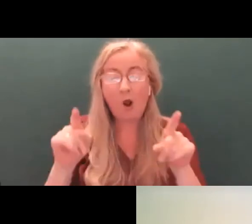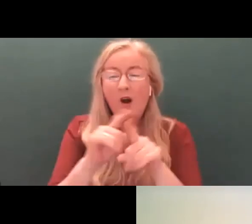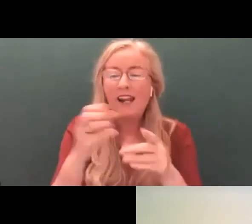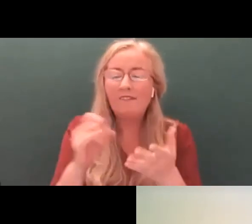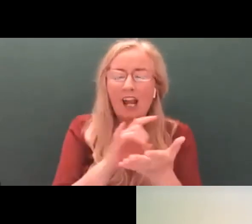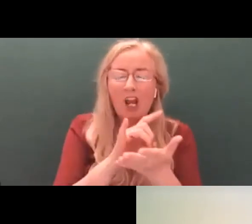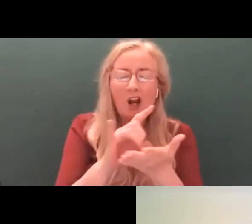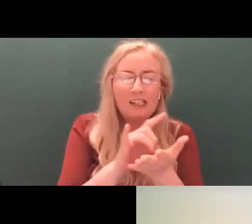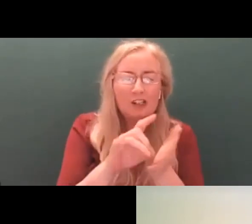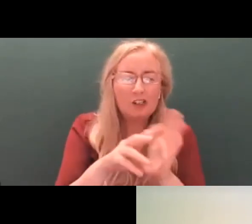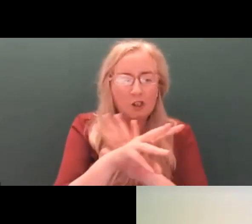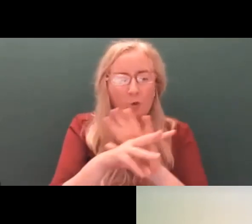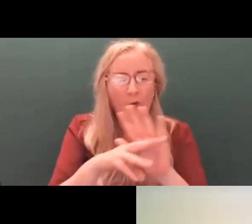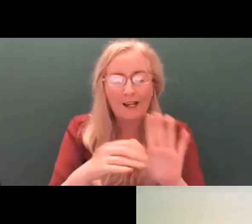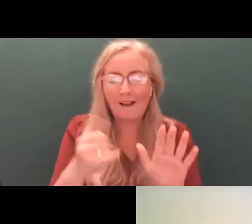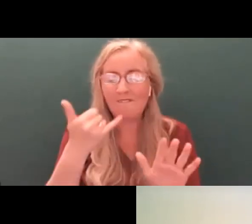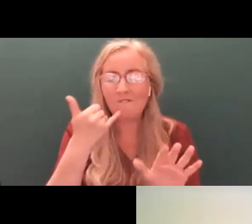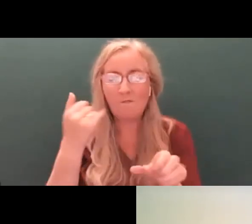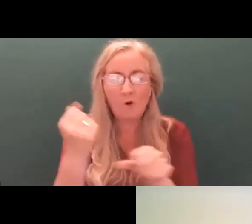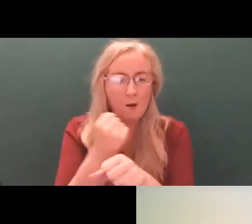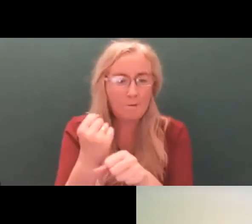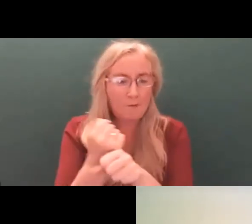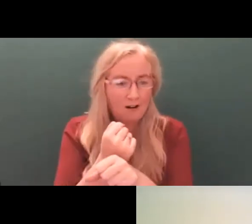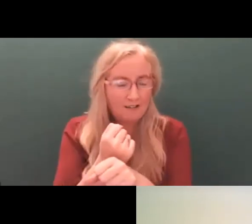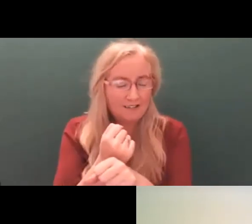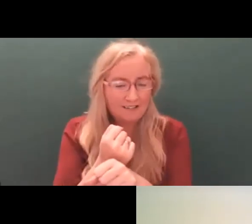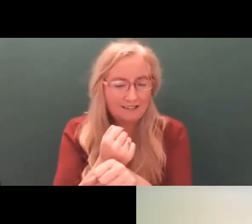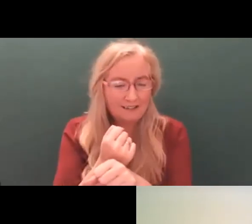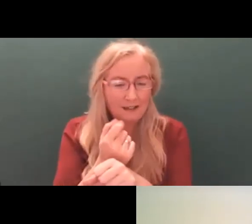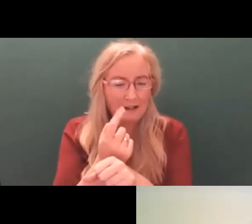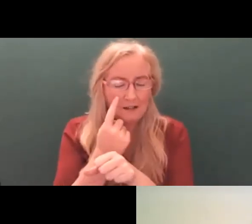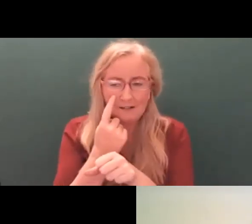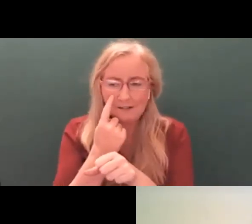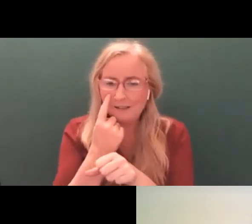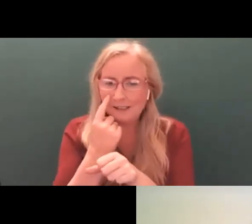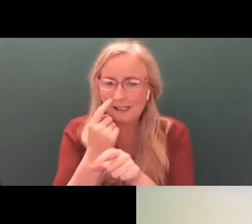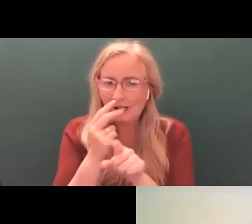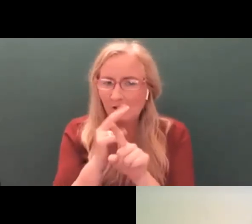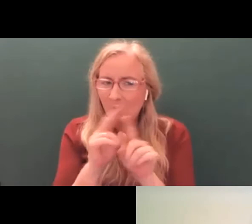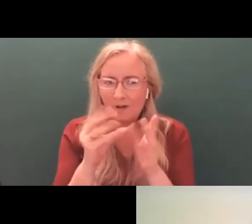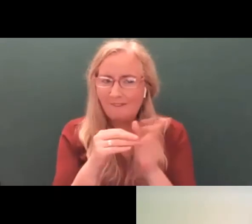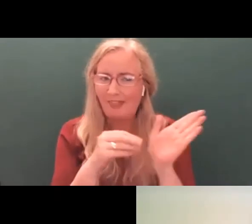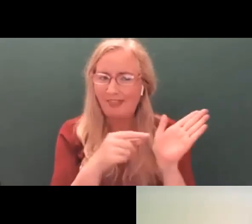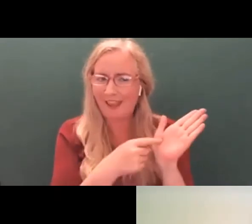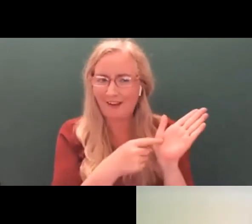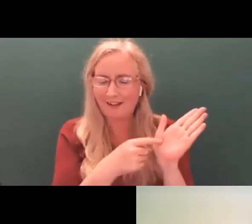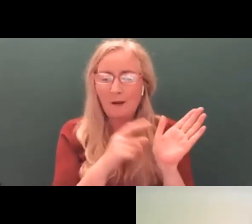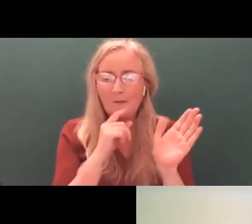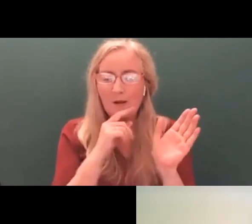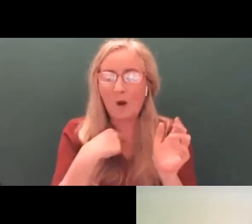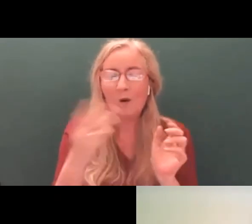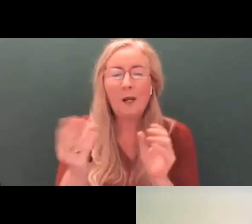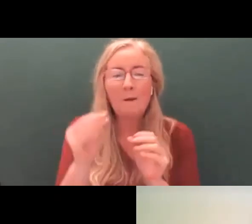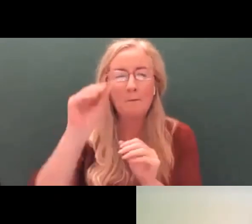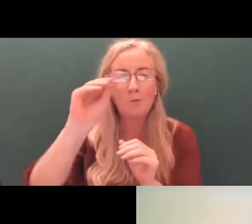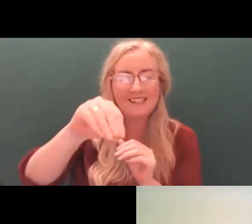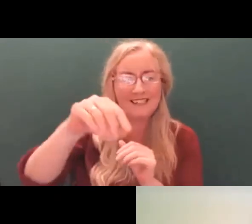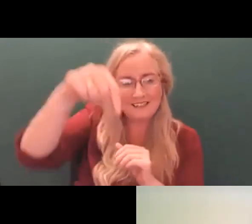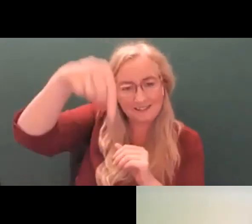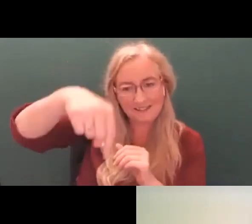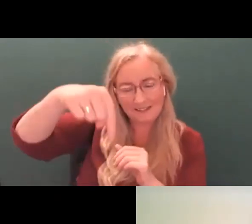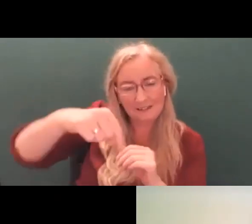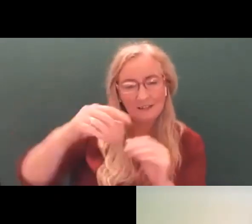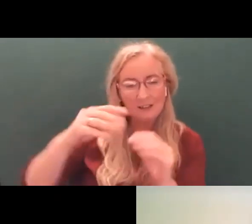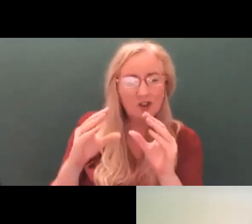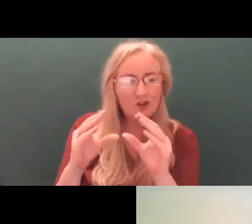Week phone number, and I'm just trying to, I don't have that to hand at the moment, but I'll pop it into the chat.